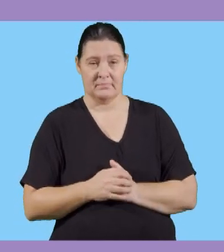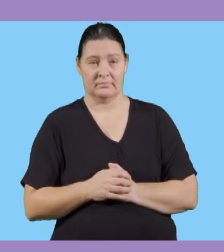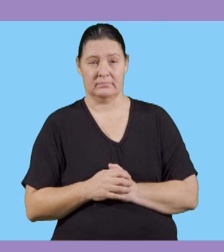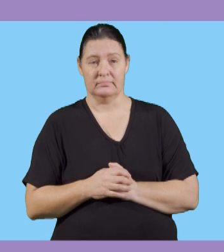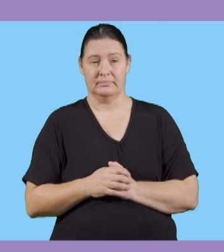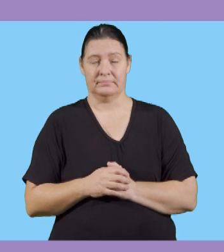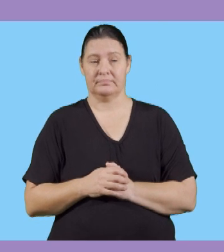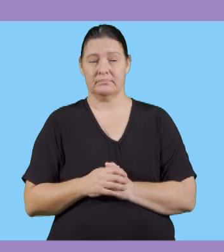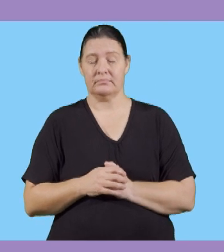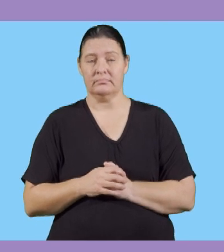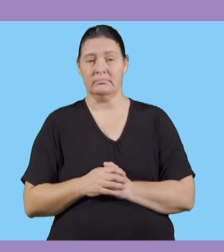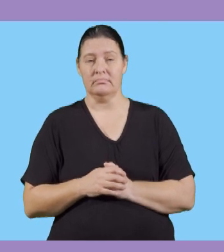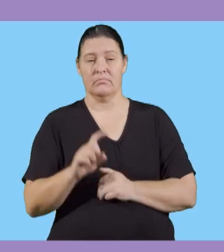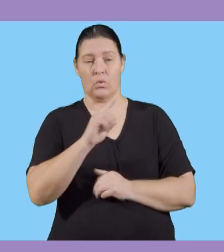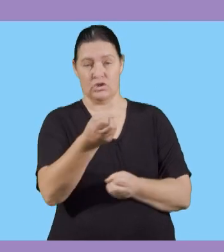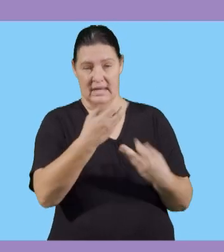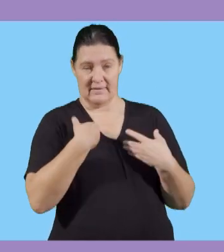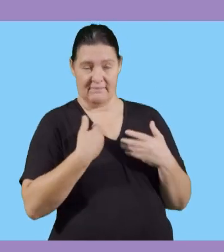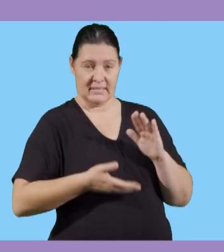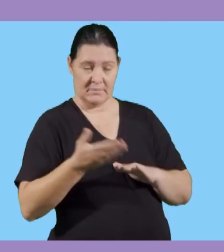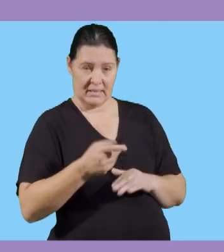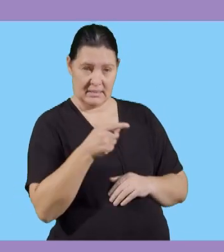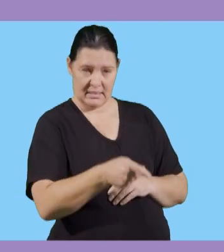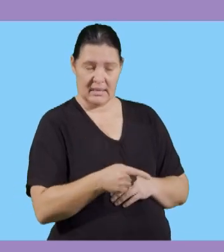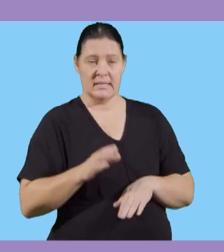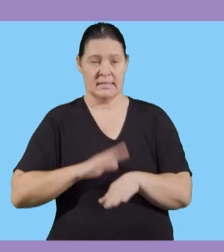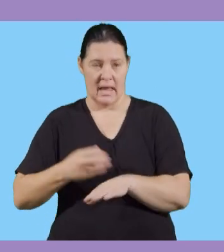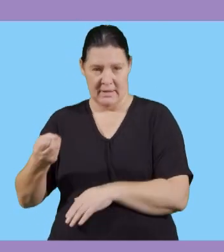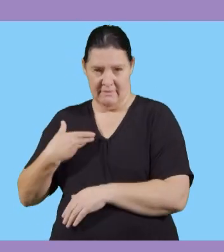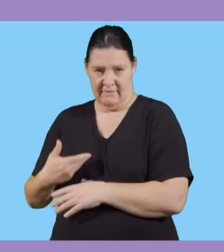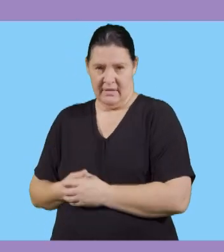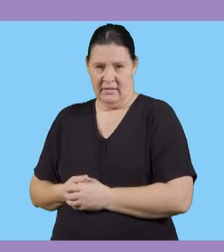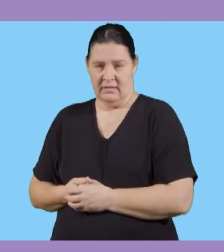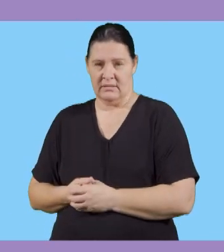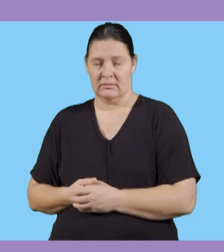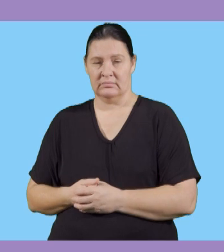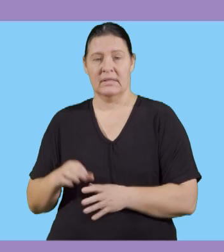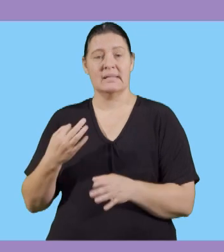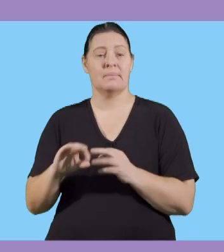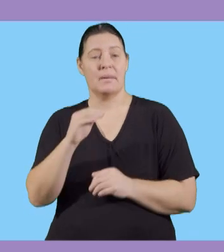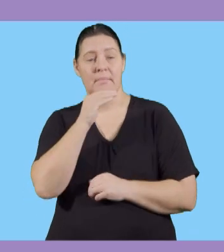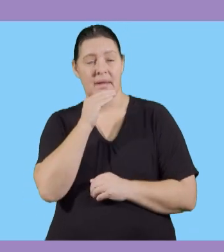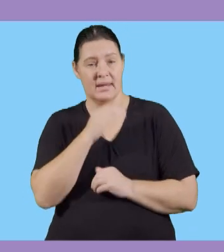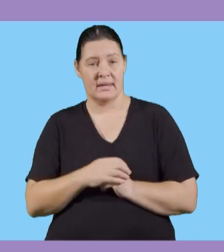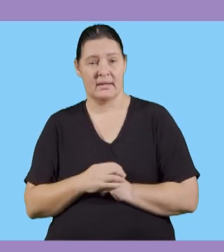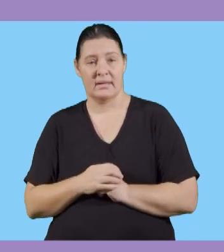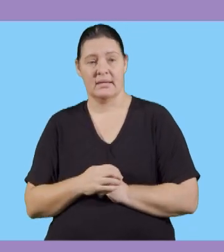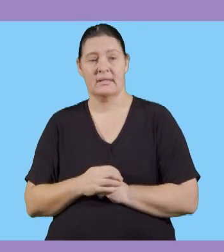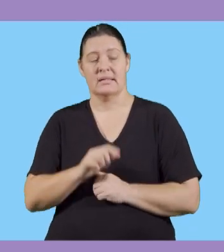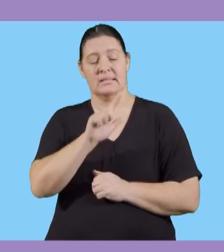time. So in our question, we've been given the speed and we've been given the time. So that simply means that I am going to